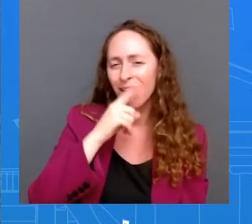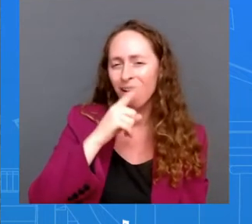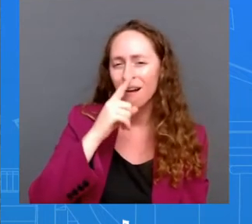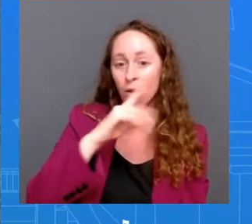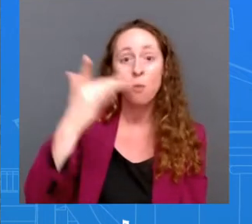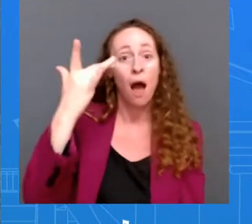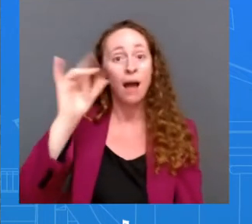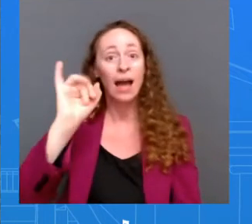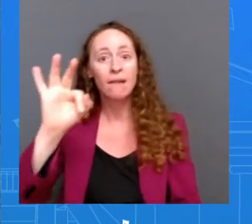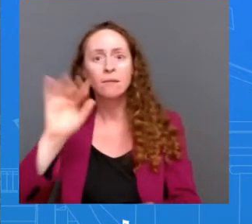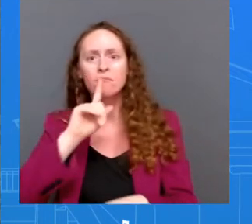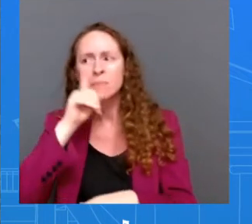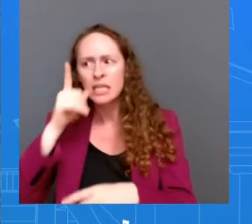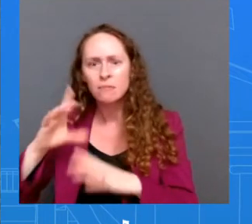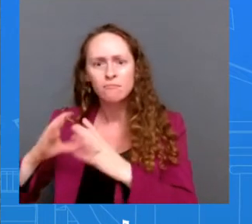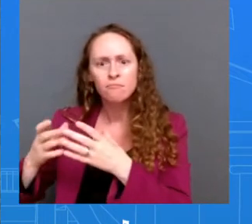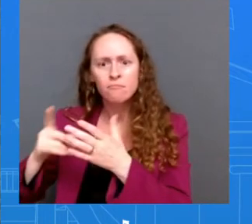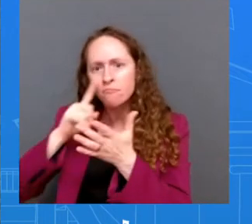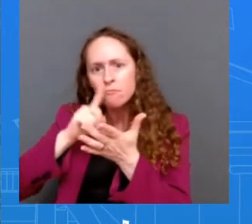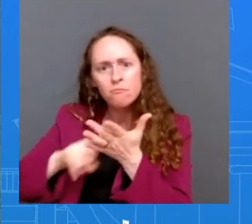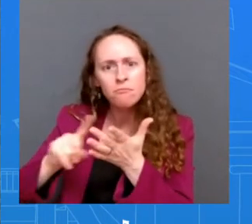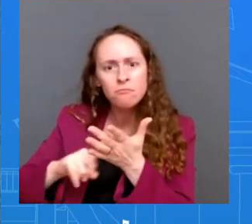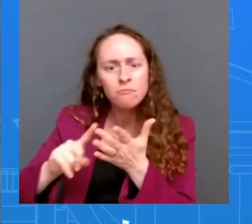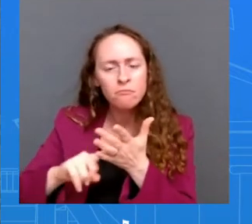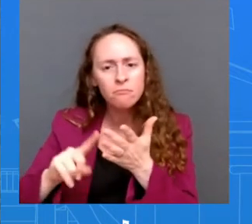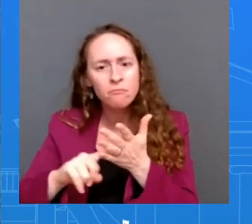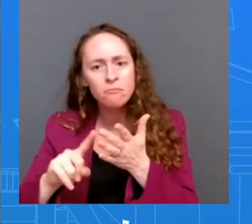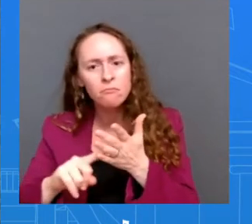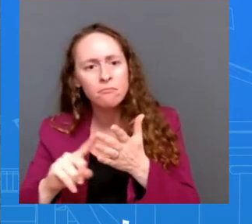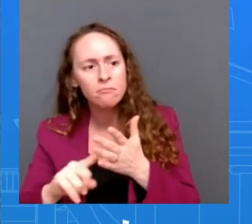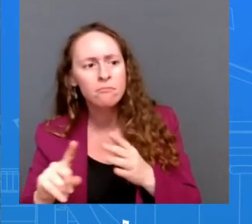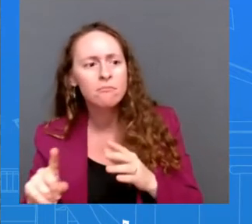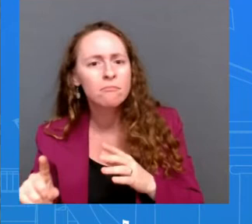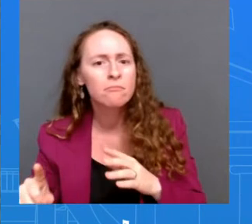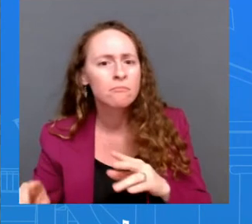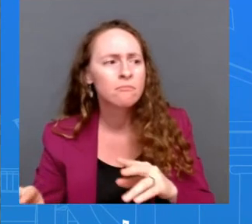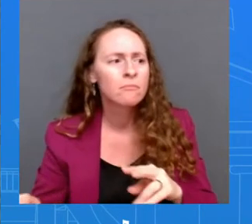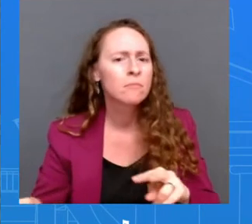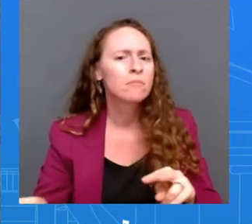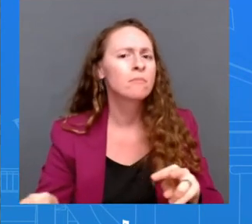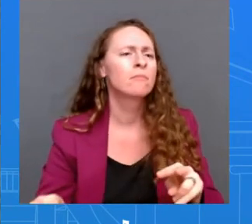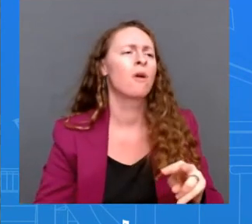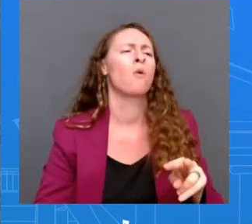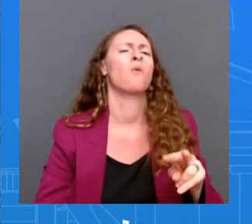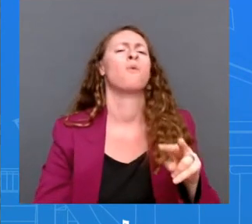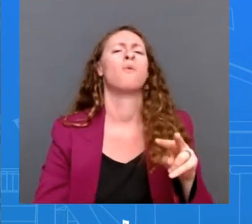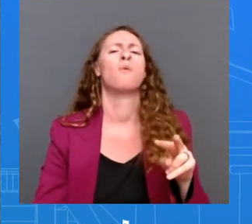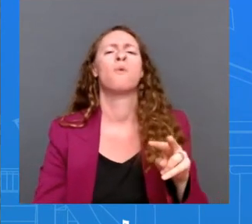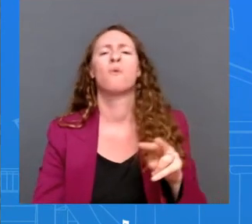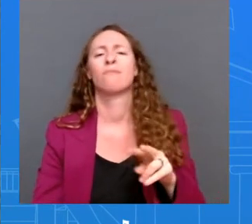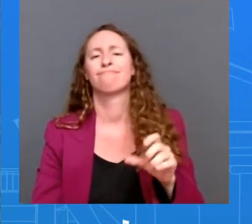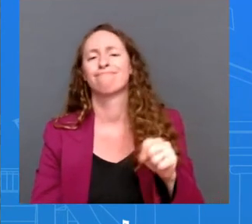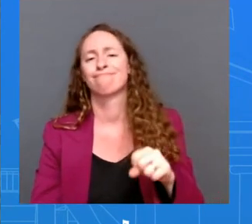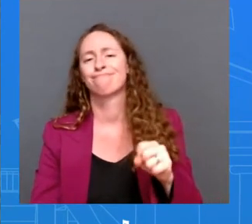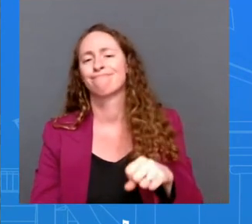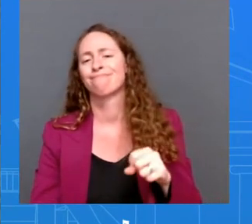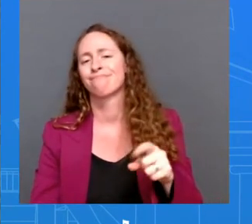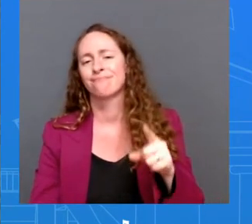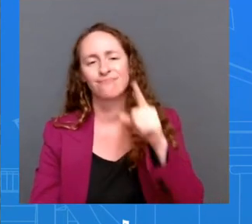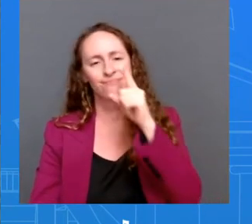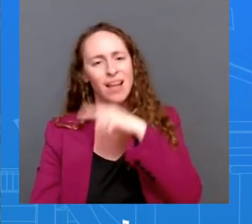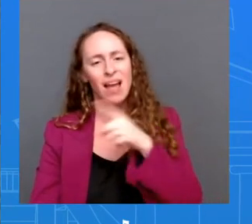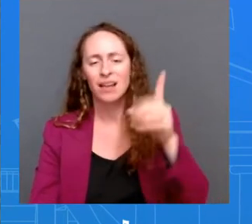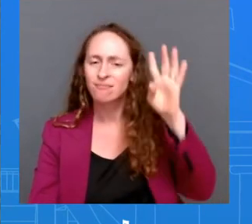some spurious press reports to this effect where they have planted evidence. We have reason to believe that that Russia would go so far as to make it